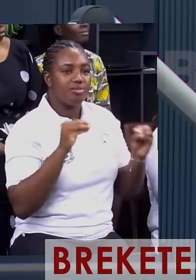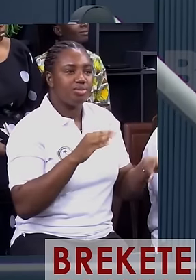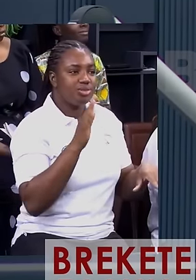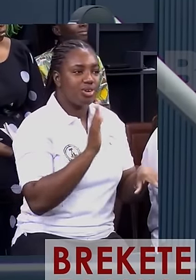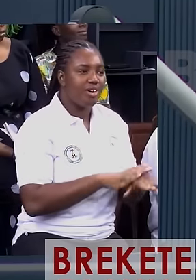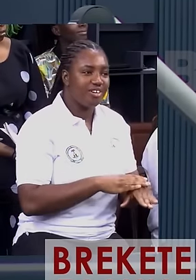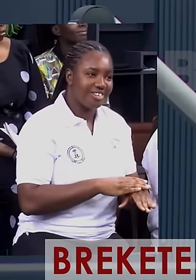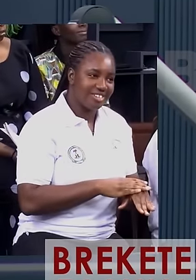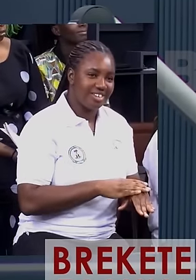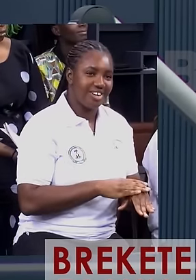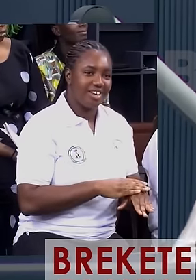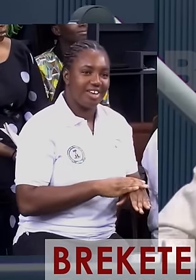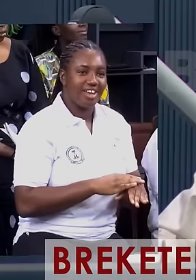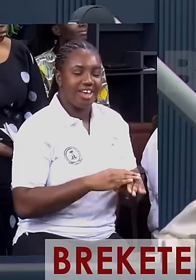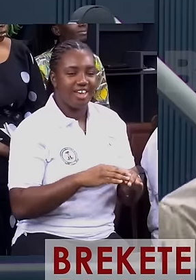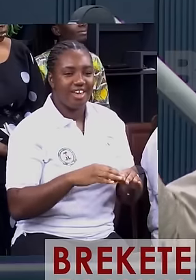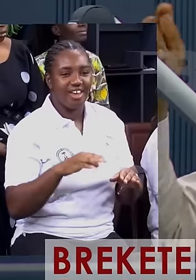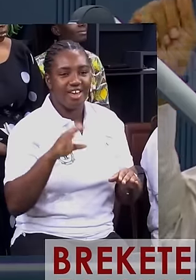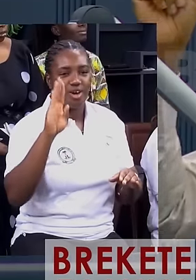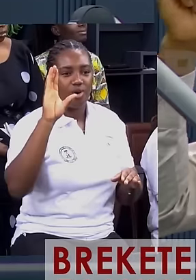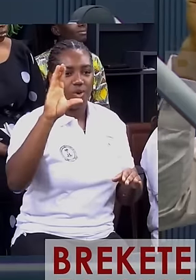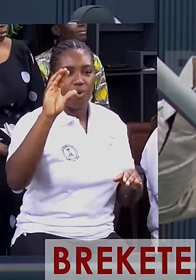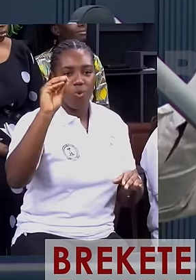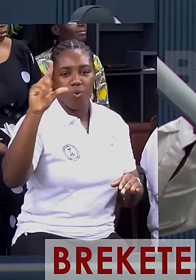cooler away cold. Yes.